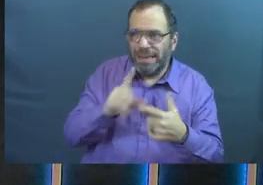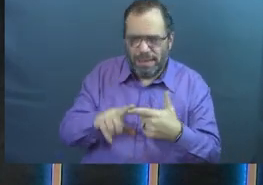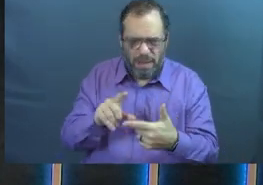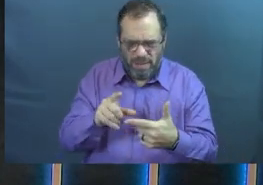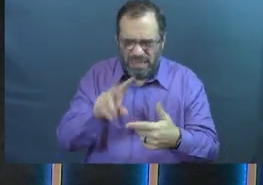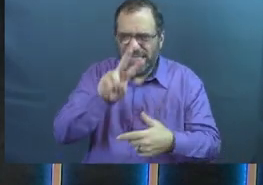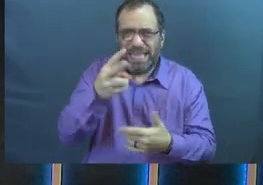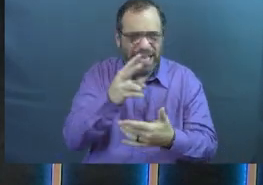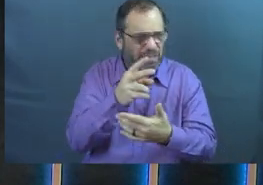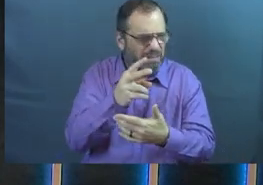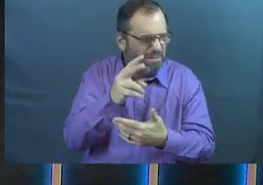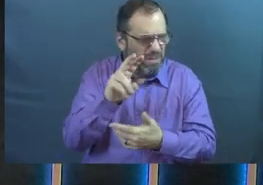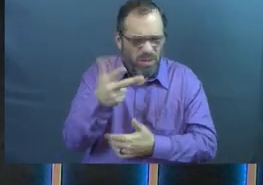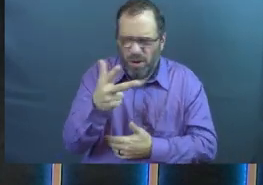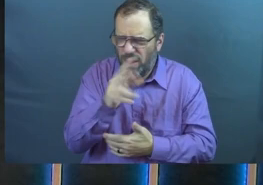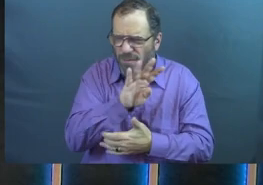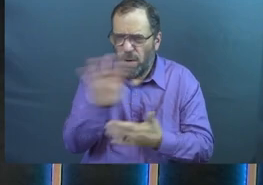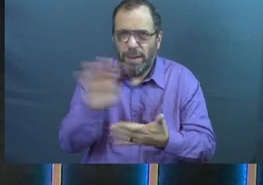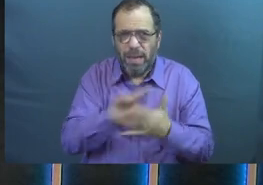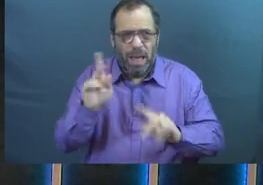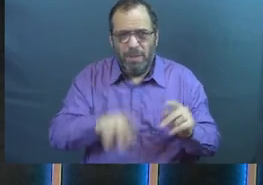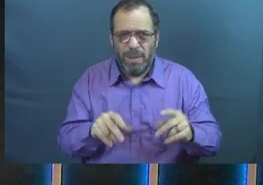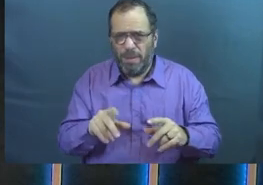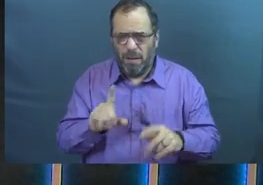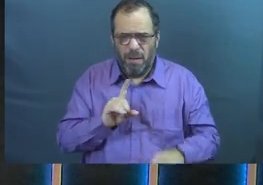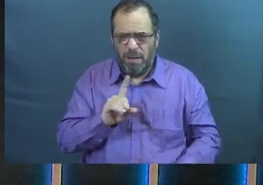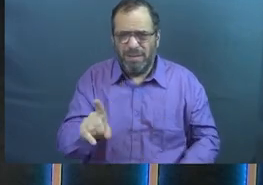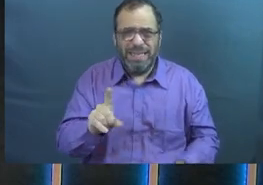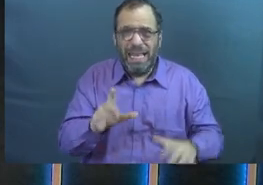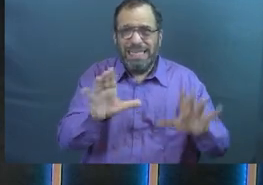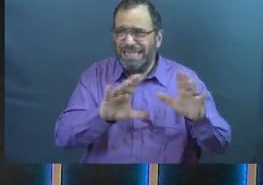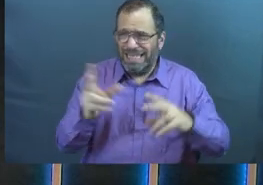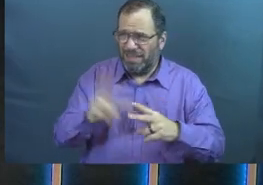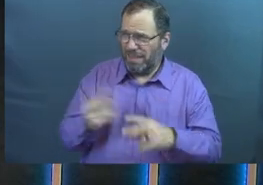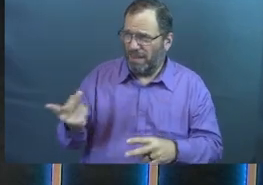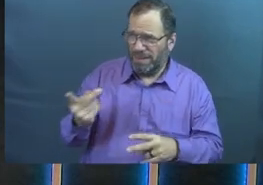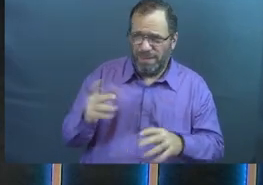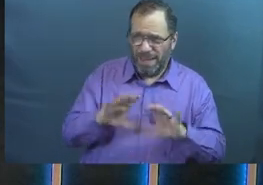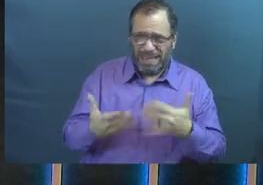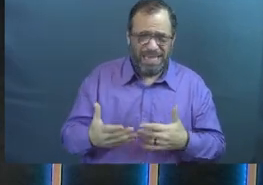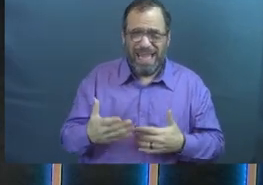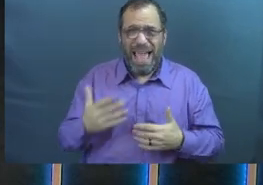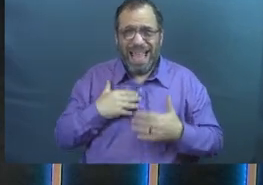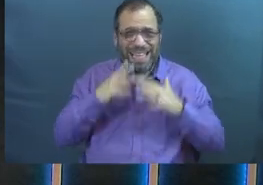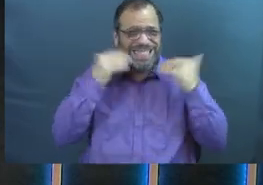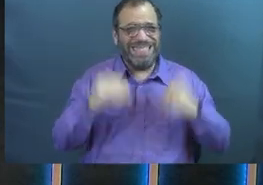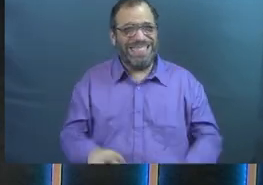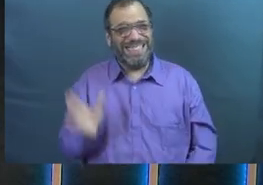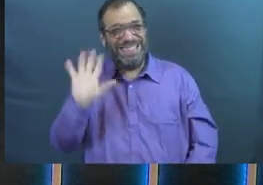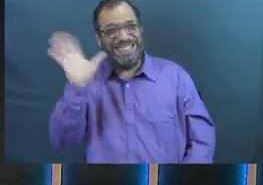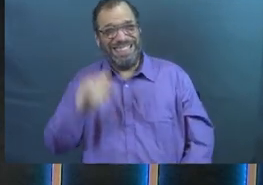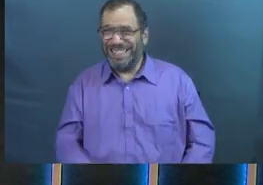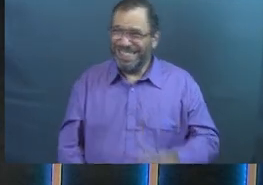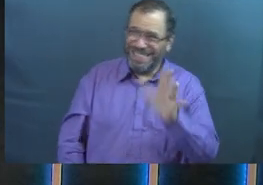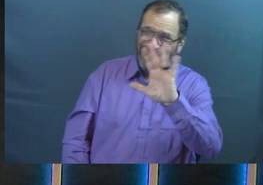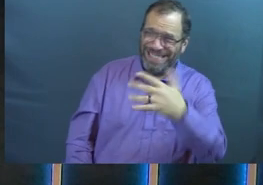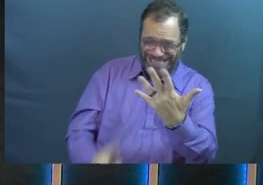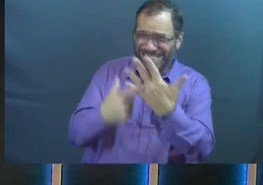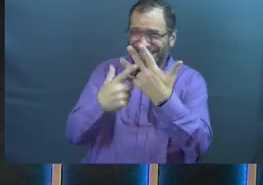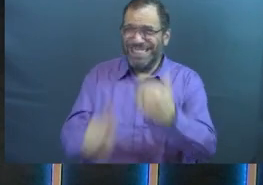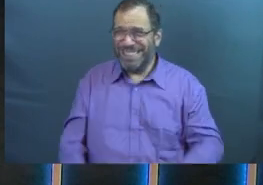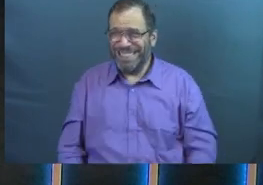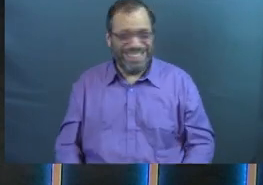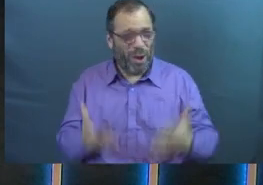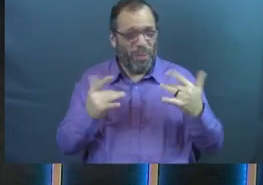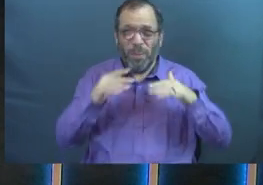about week two or week three or week four, and people are walking around, these other couples in our class, and they got big smiles on their face. And we're